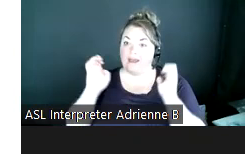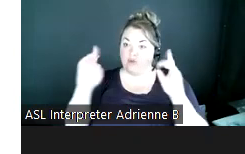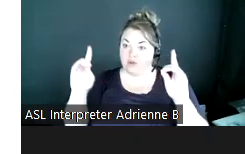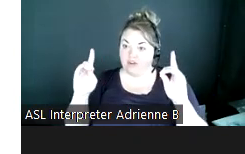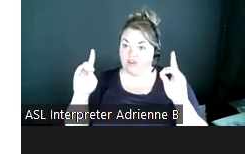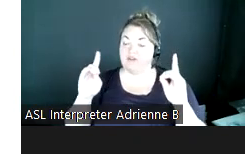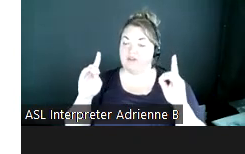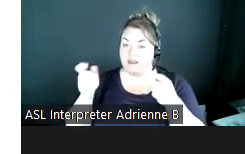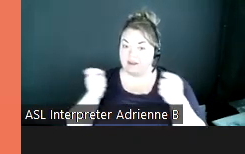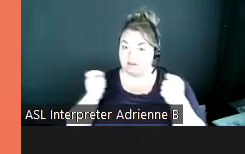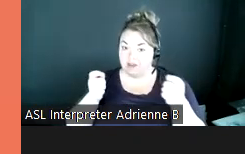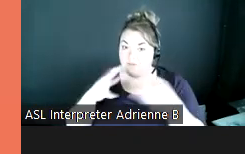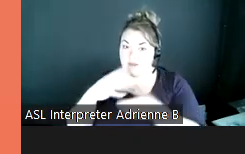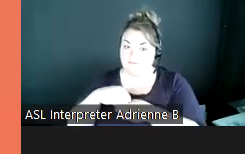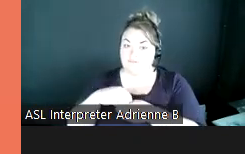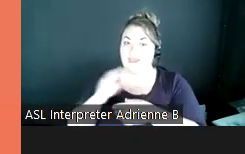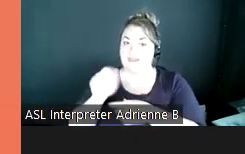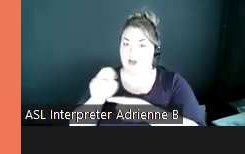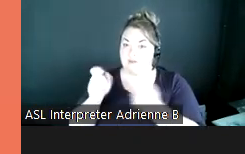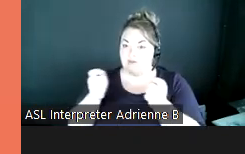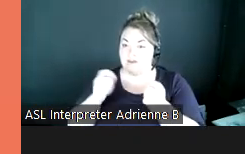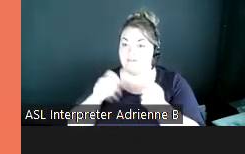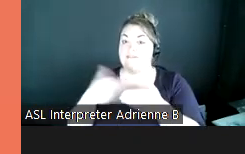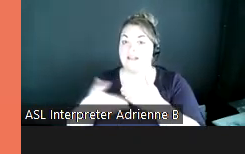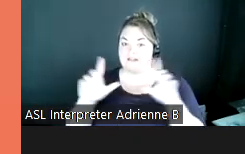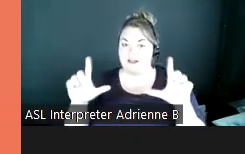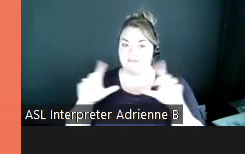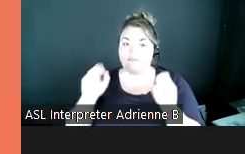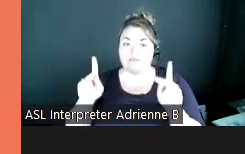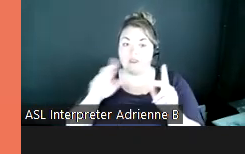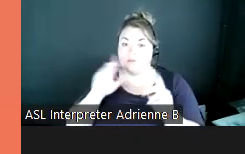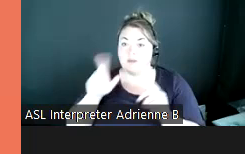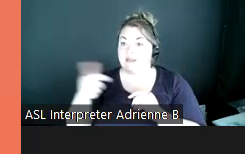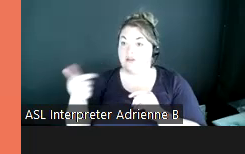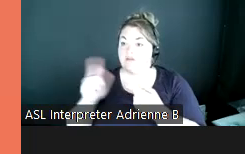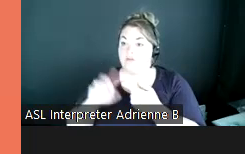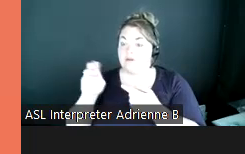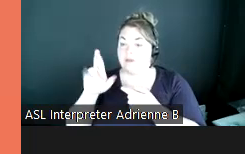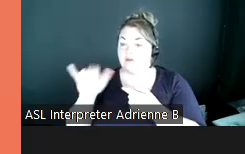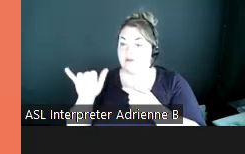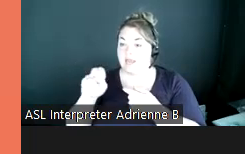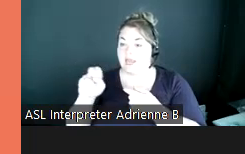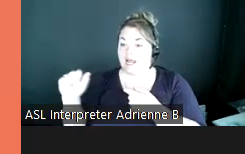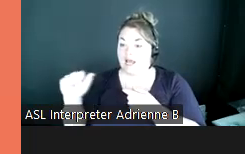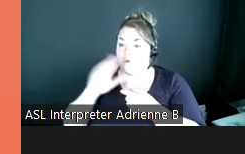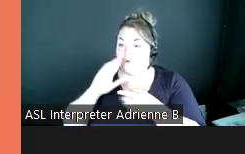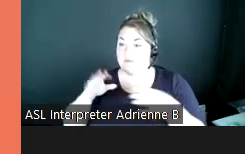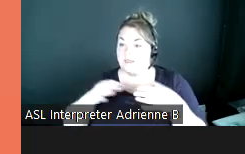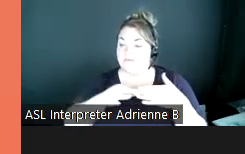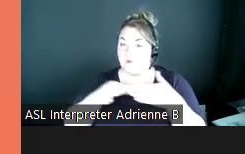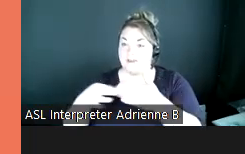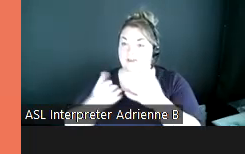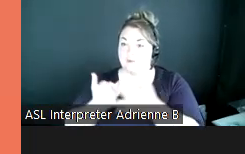care management. Next slide, please. All right, I'm going to hand it over to Mariana, who will be walking us through chapter